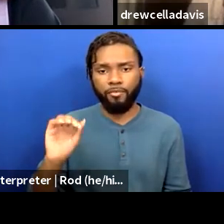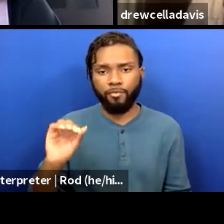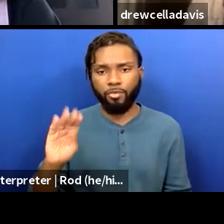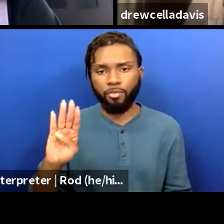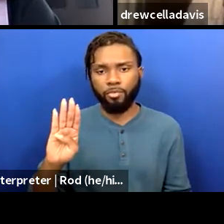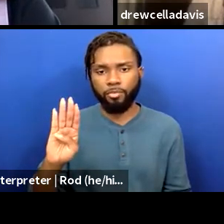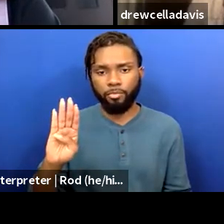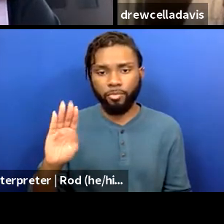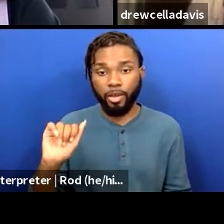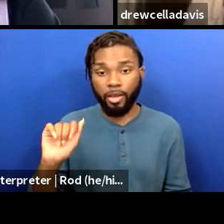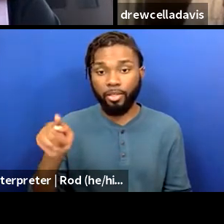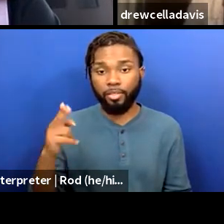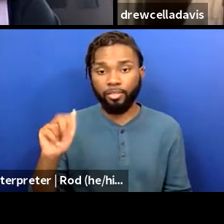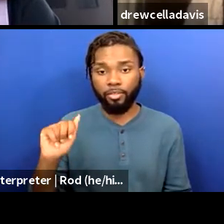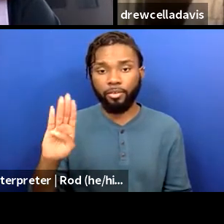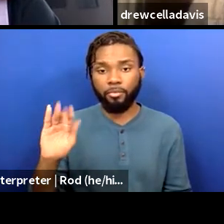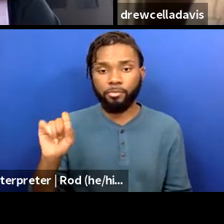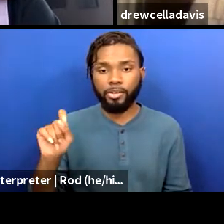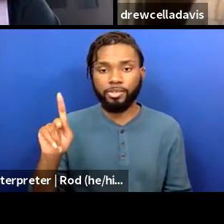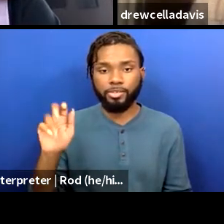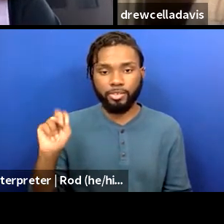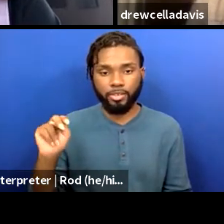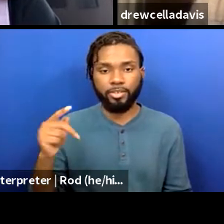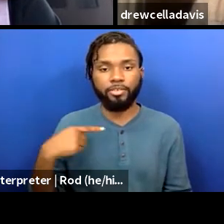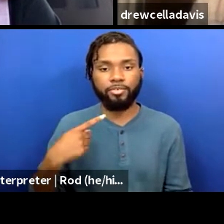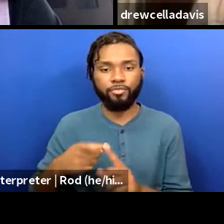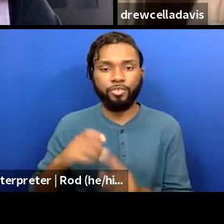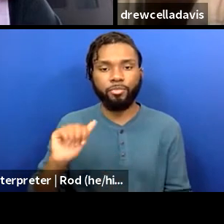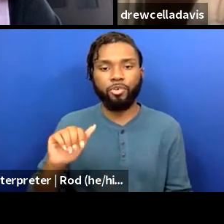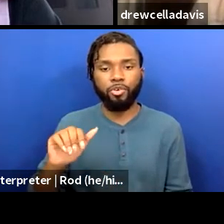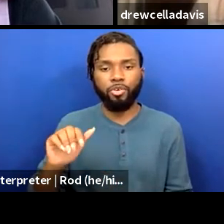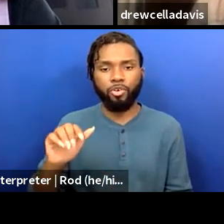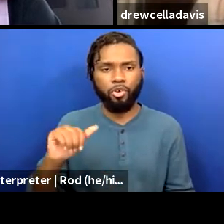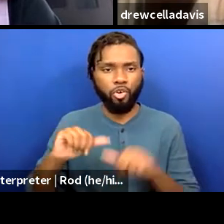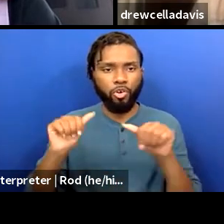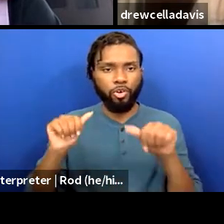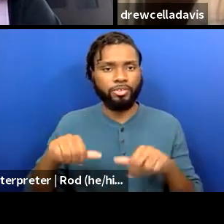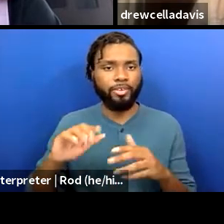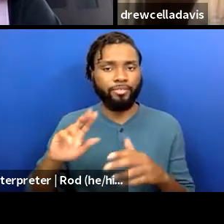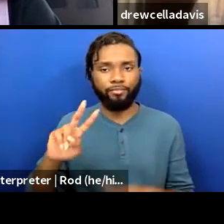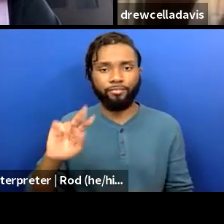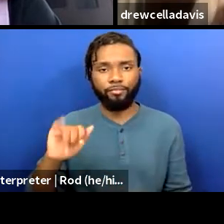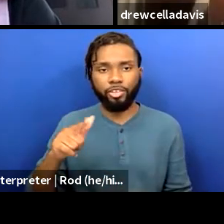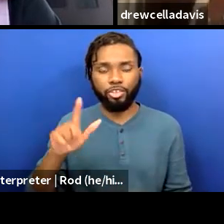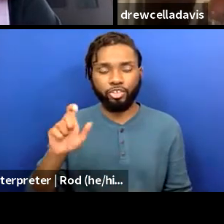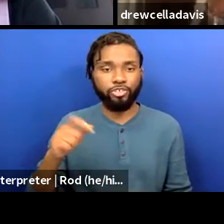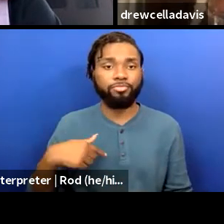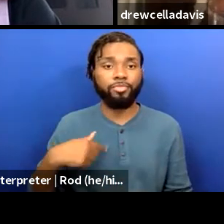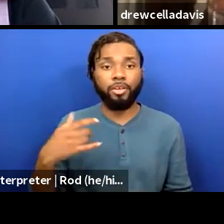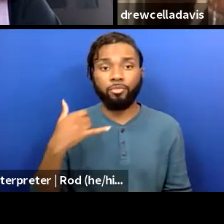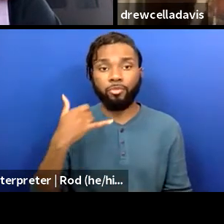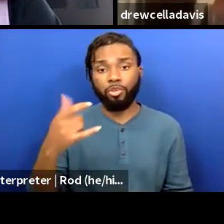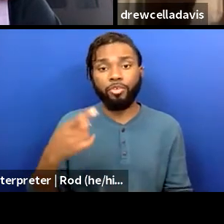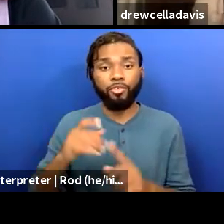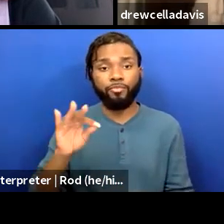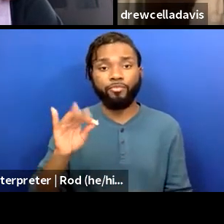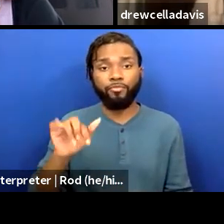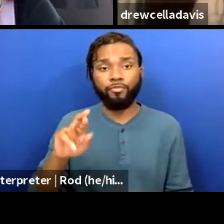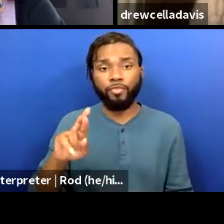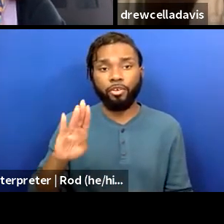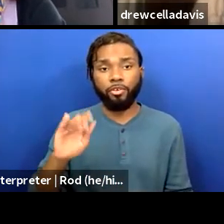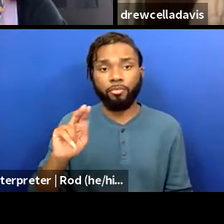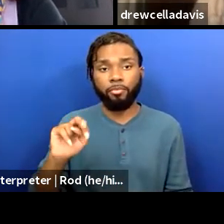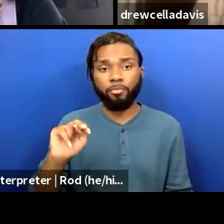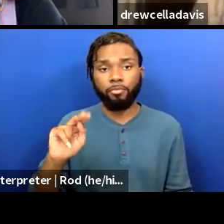from Arctic Village, and happy to be with you this morning. I'm calling from Fairbanks, Alaska,